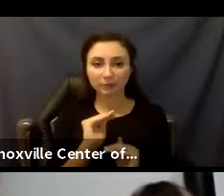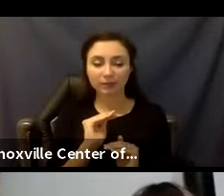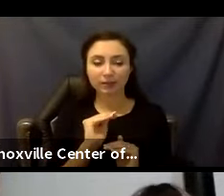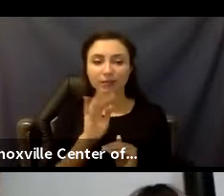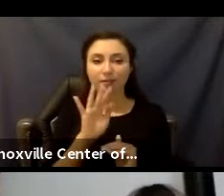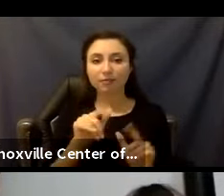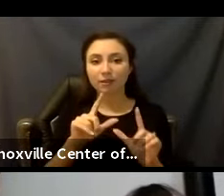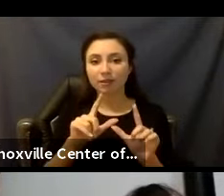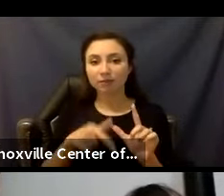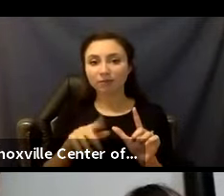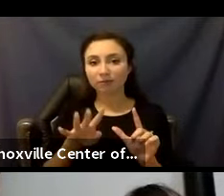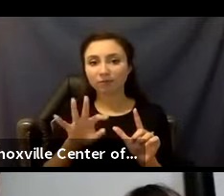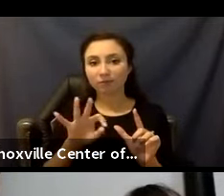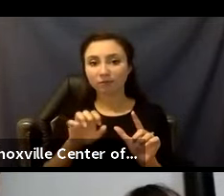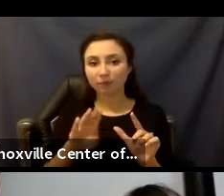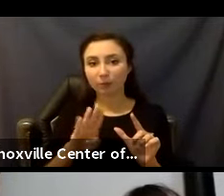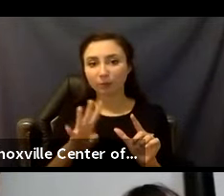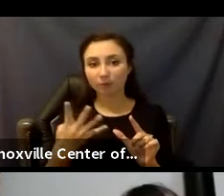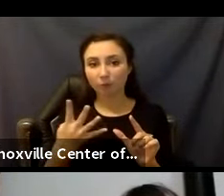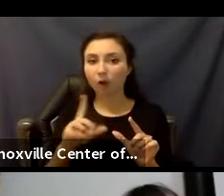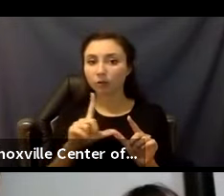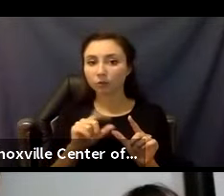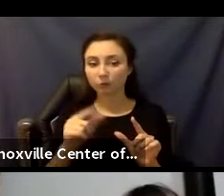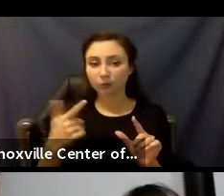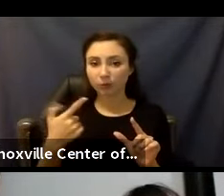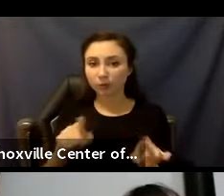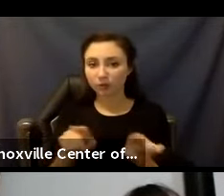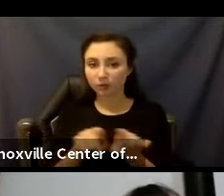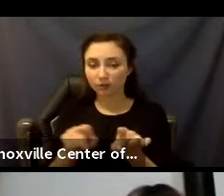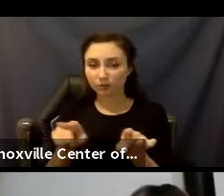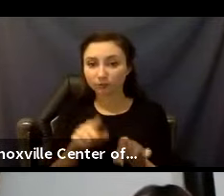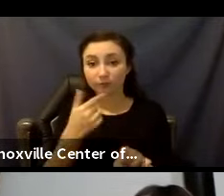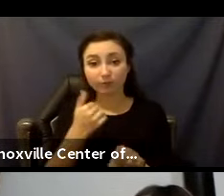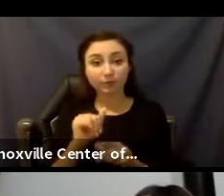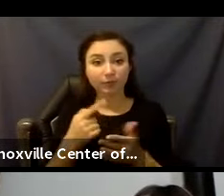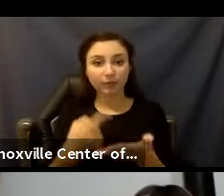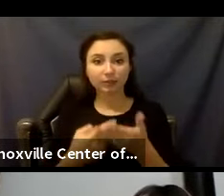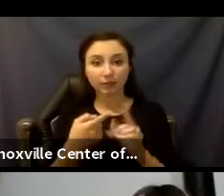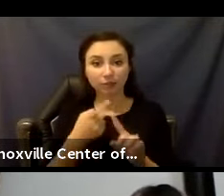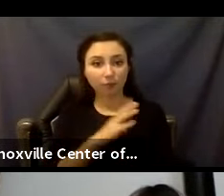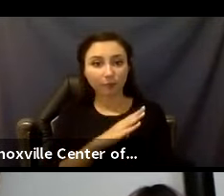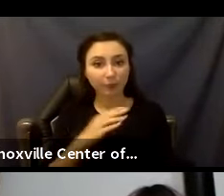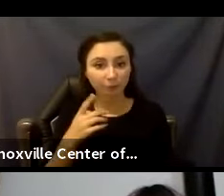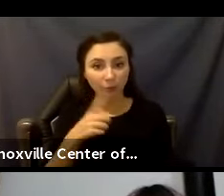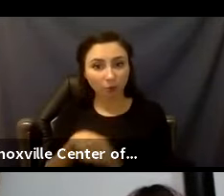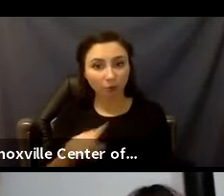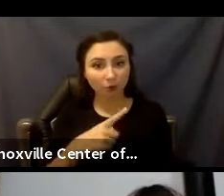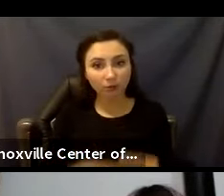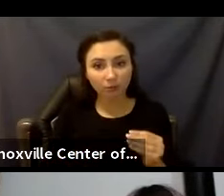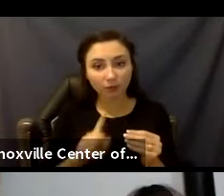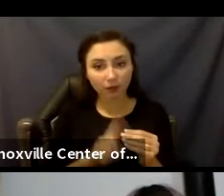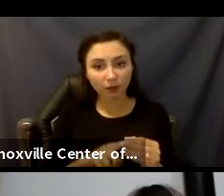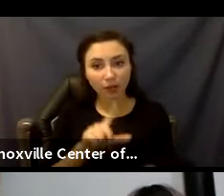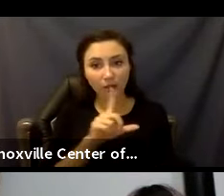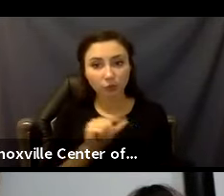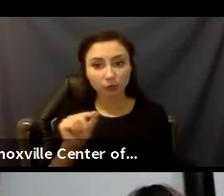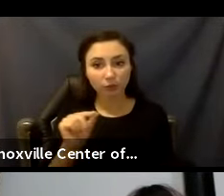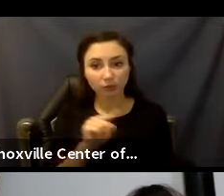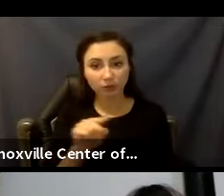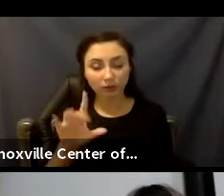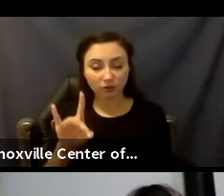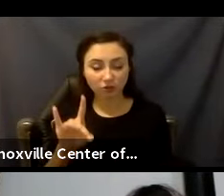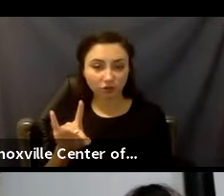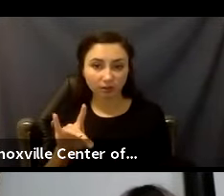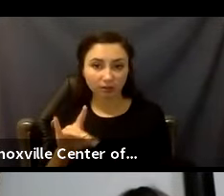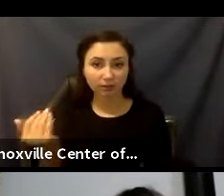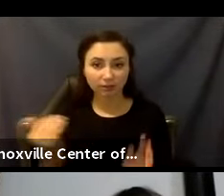expires February 4, 2021. Any discussion from the board about 2020-8?